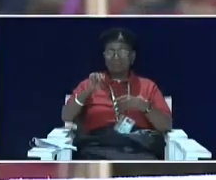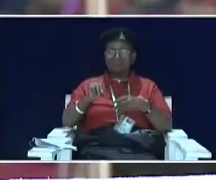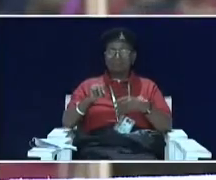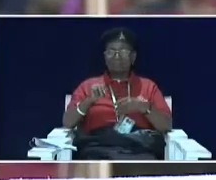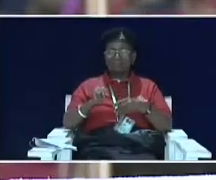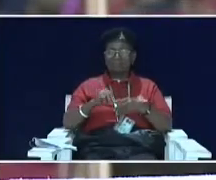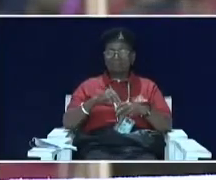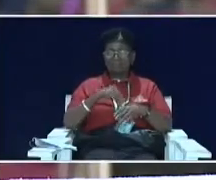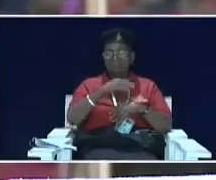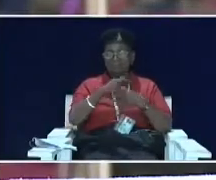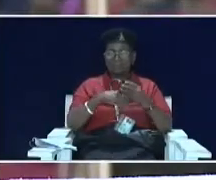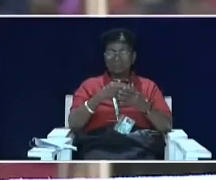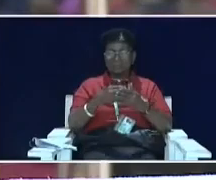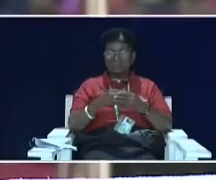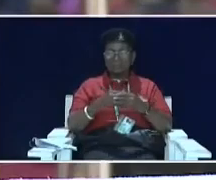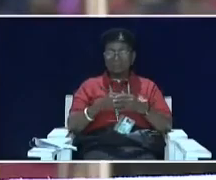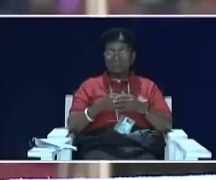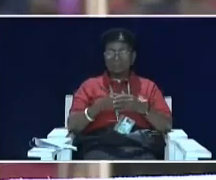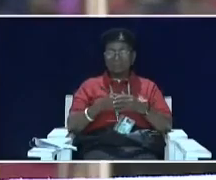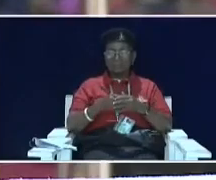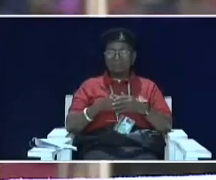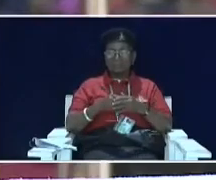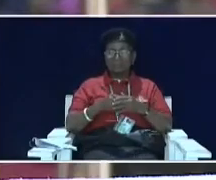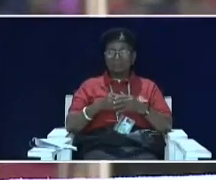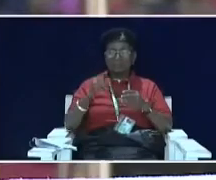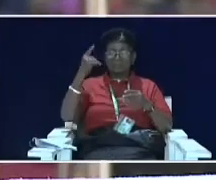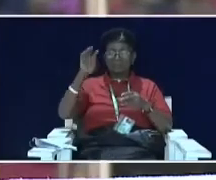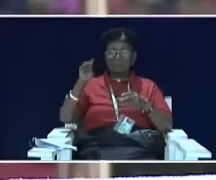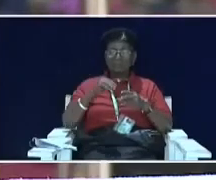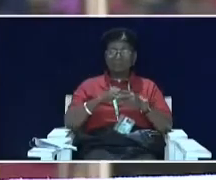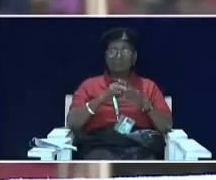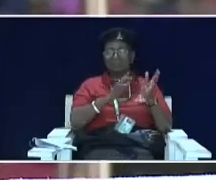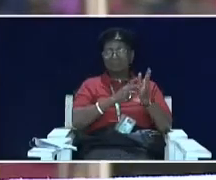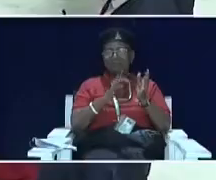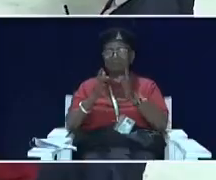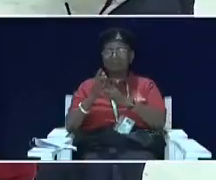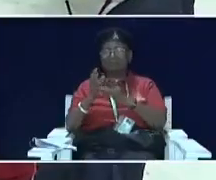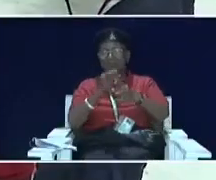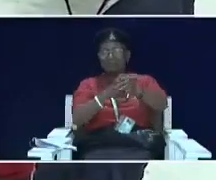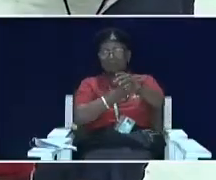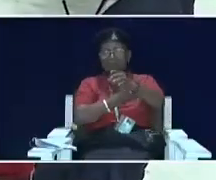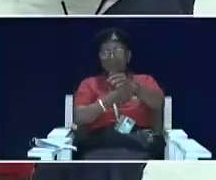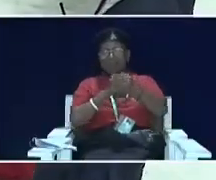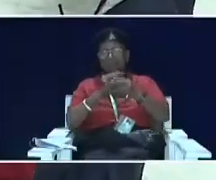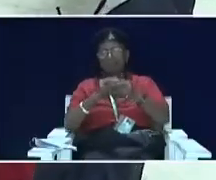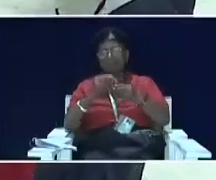Thank you, Almighty God. For in Jesus' mighty name we have prayed.